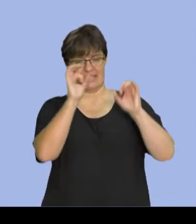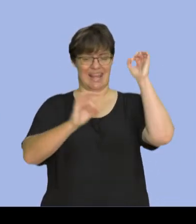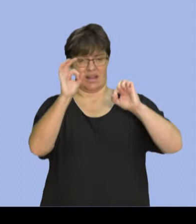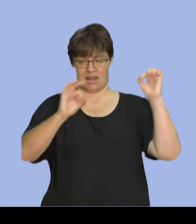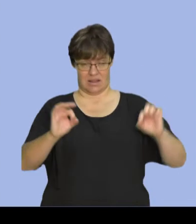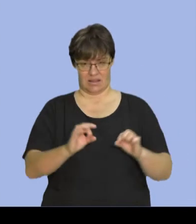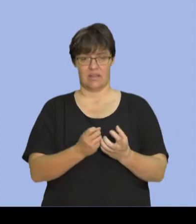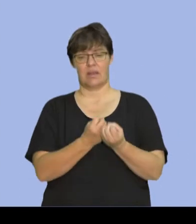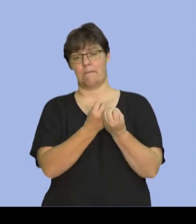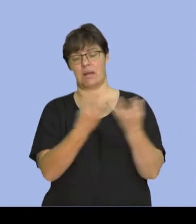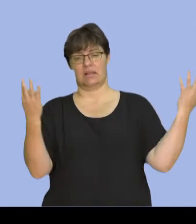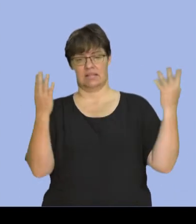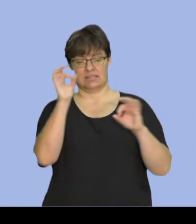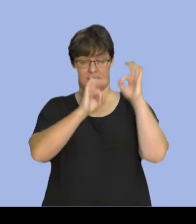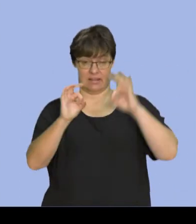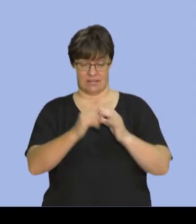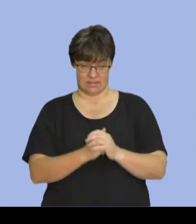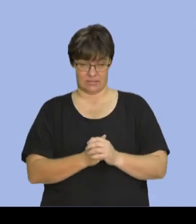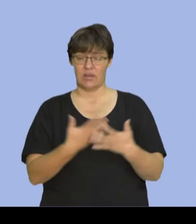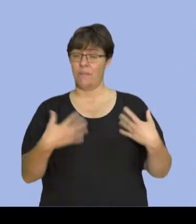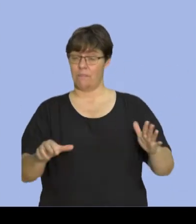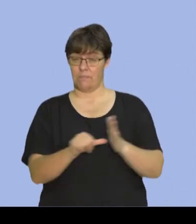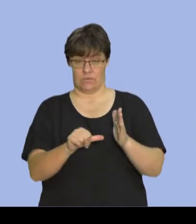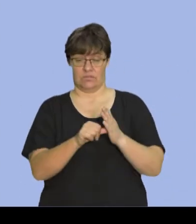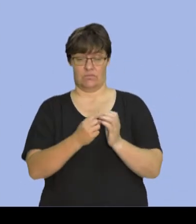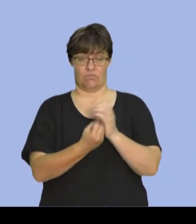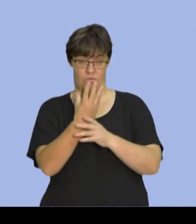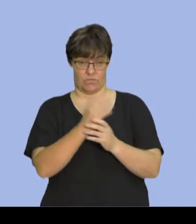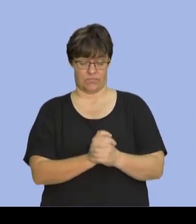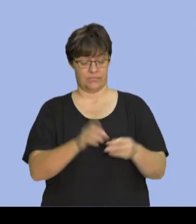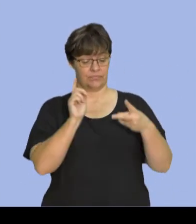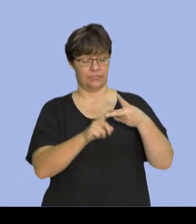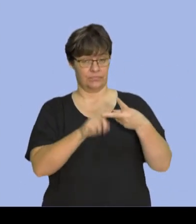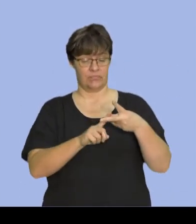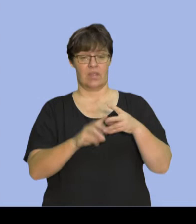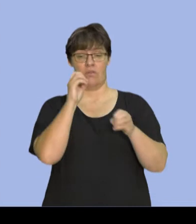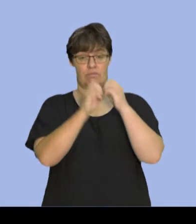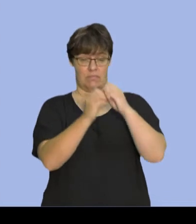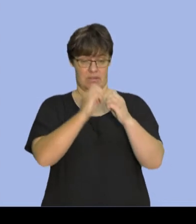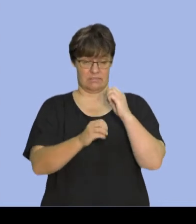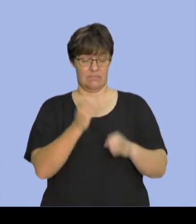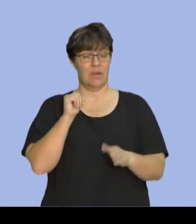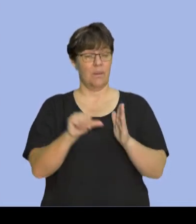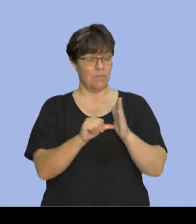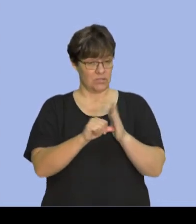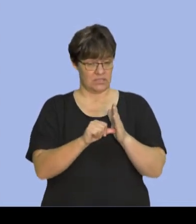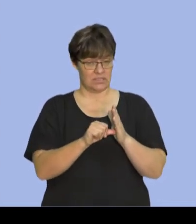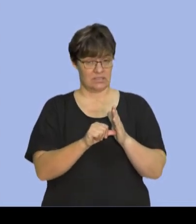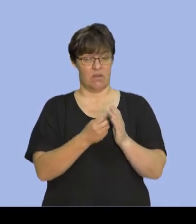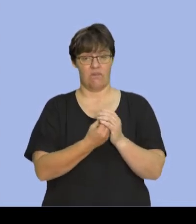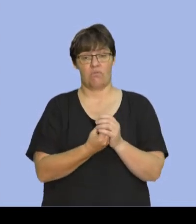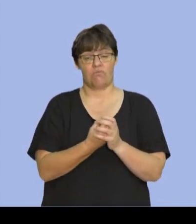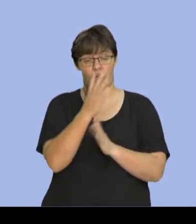cells, which becomes multicellular. So important for growth. Repair. As being an important process